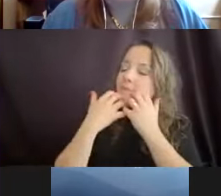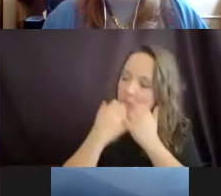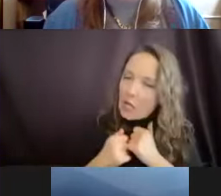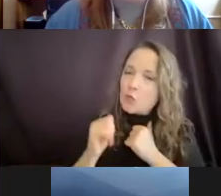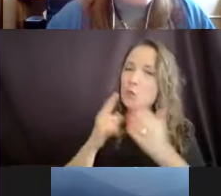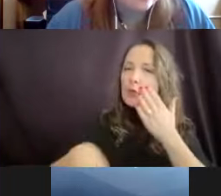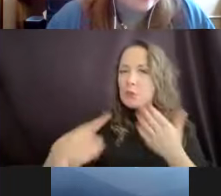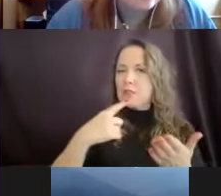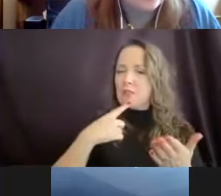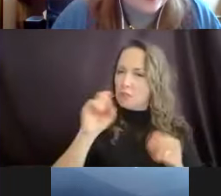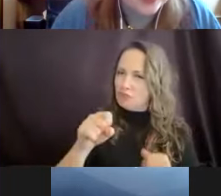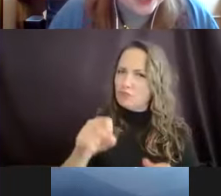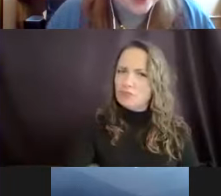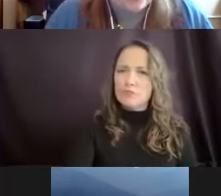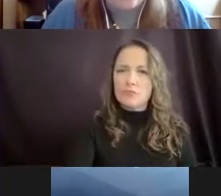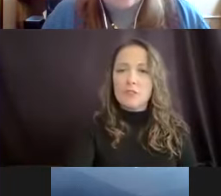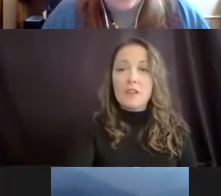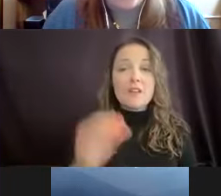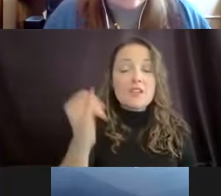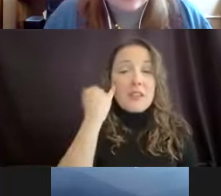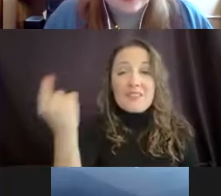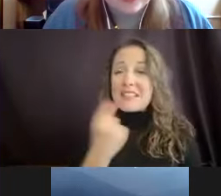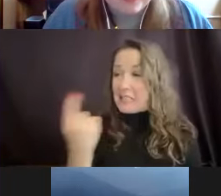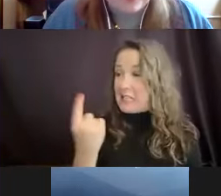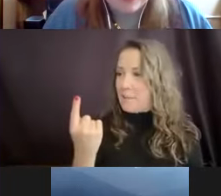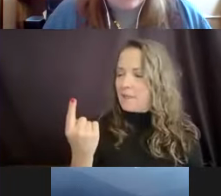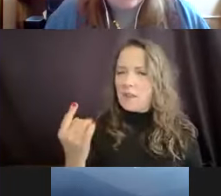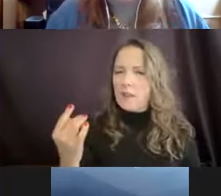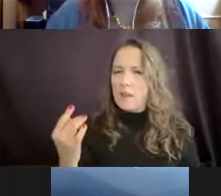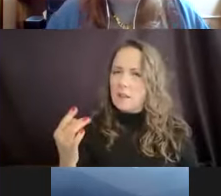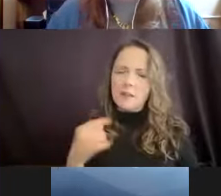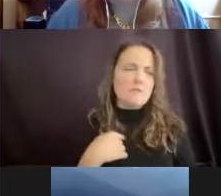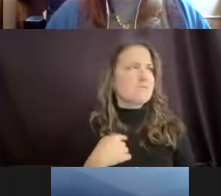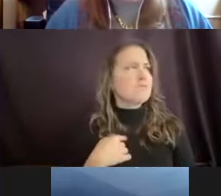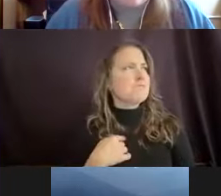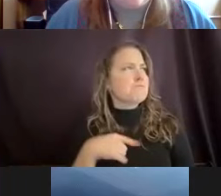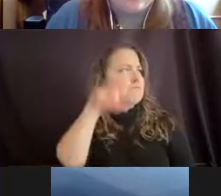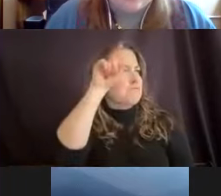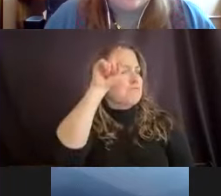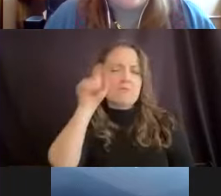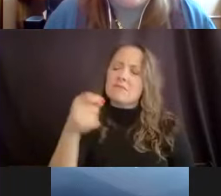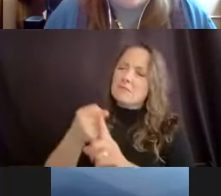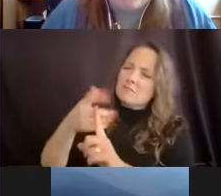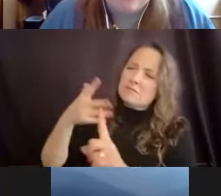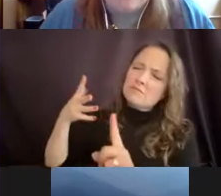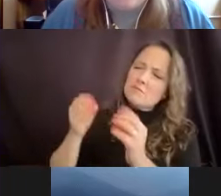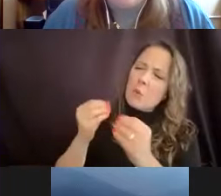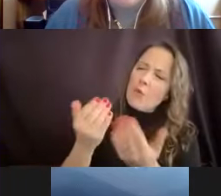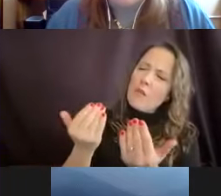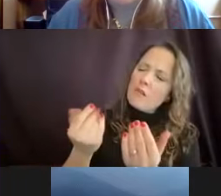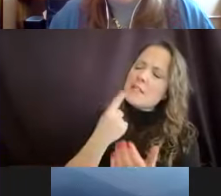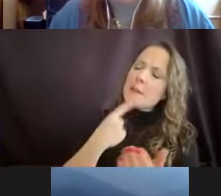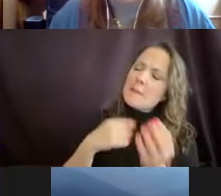say. So, if they say something you're unsure about, ask them to say more. Say more about that. Tell me